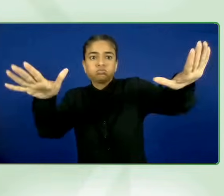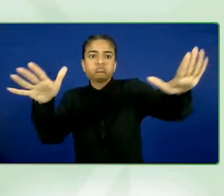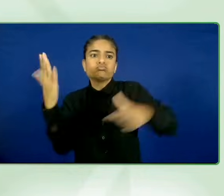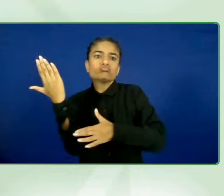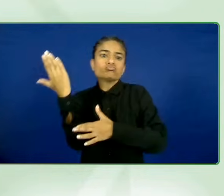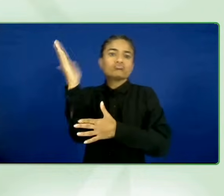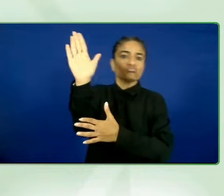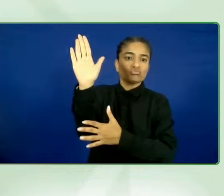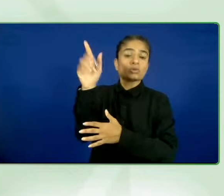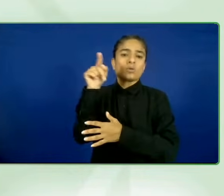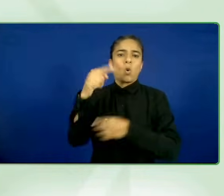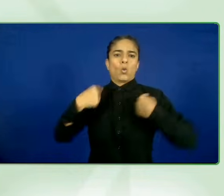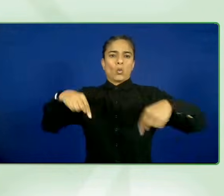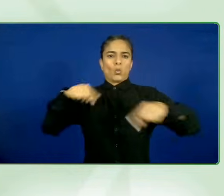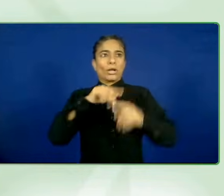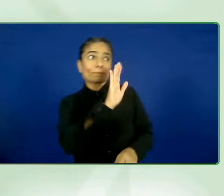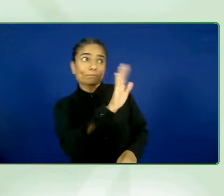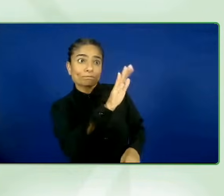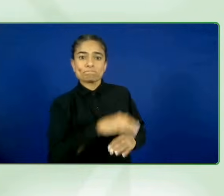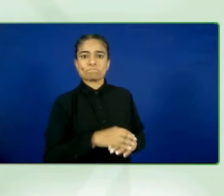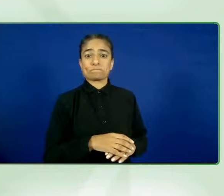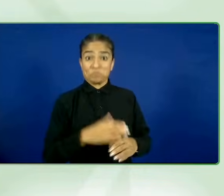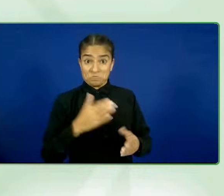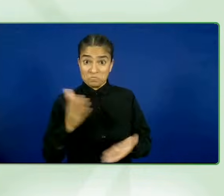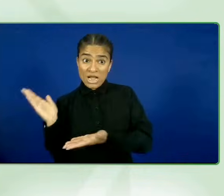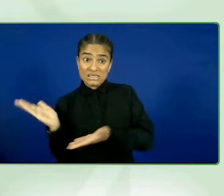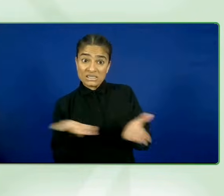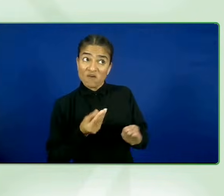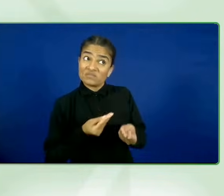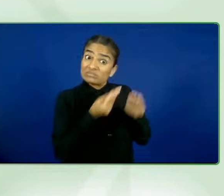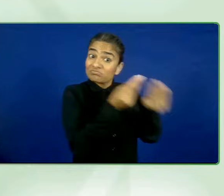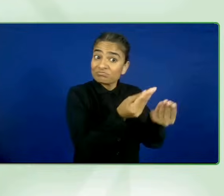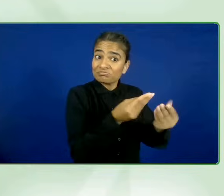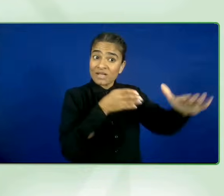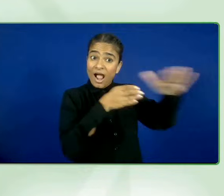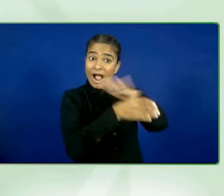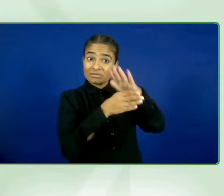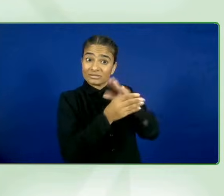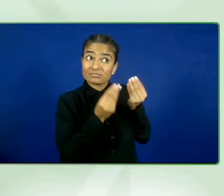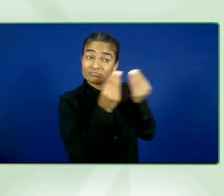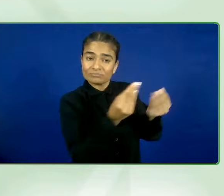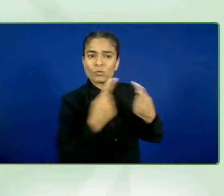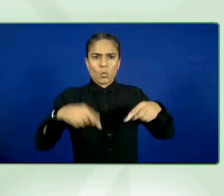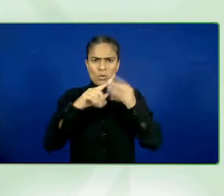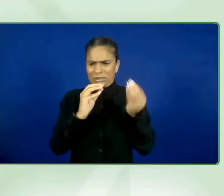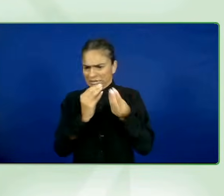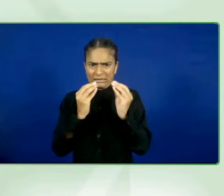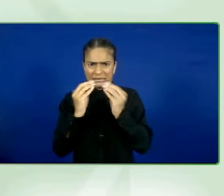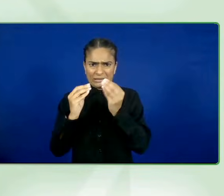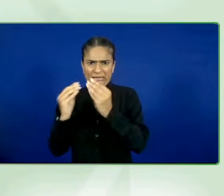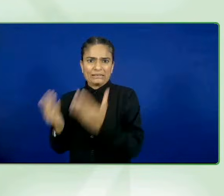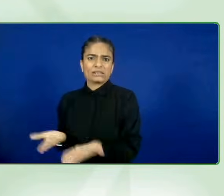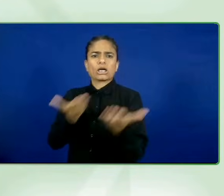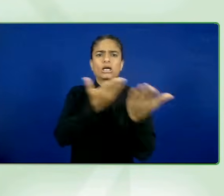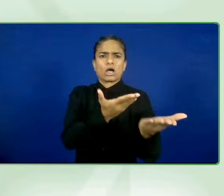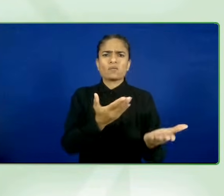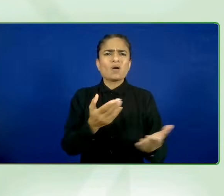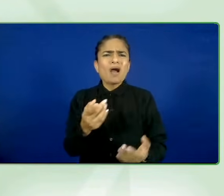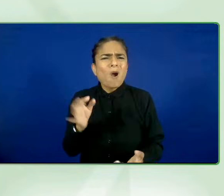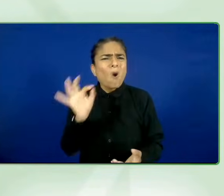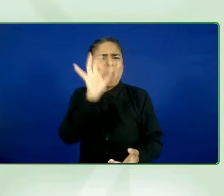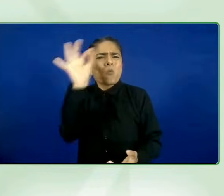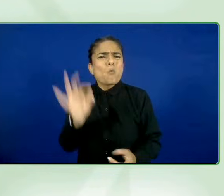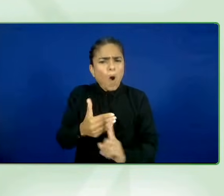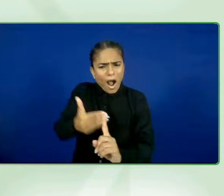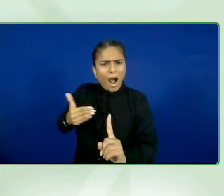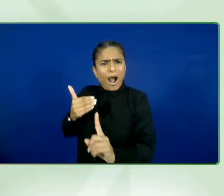the accessibility feature for them. We create it for them. Why not in the production stage? I think we are still on that